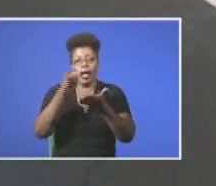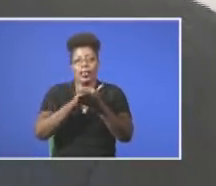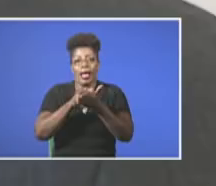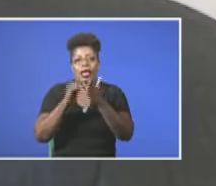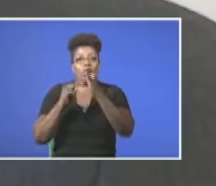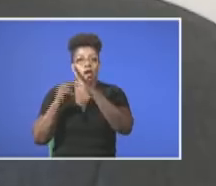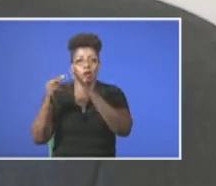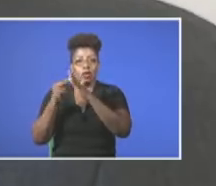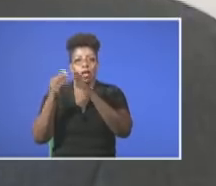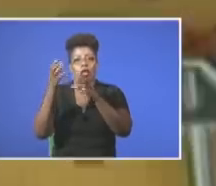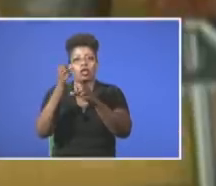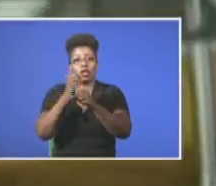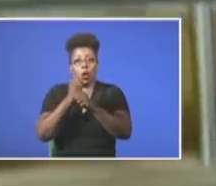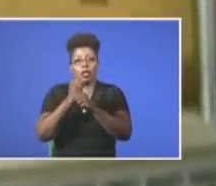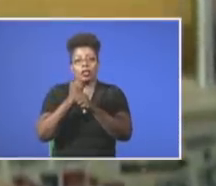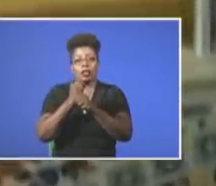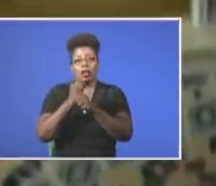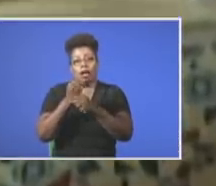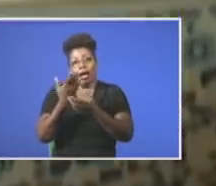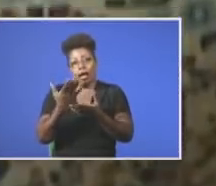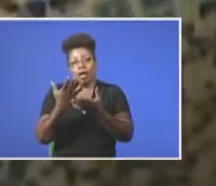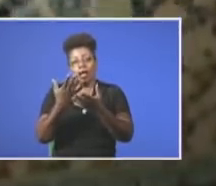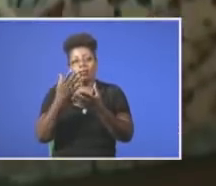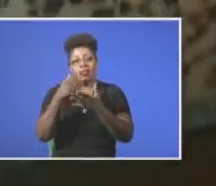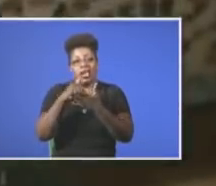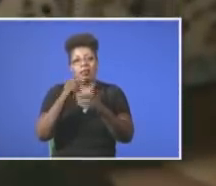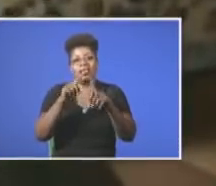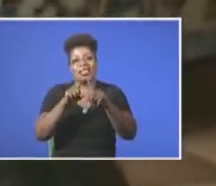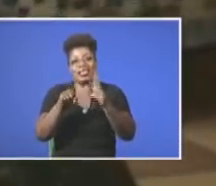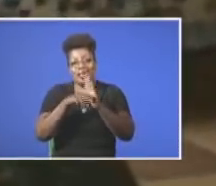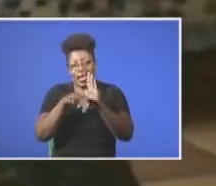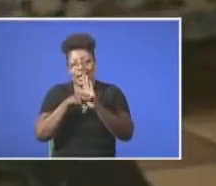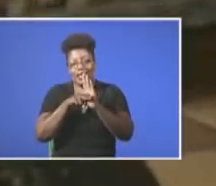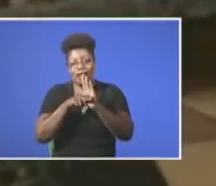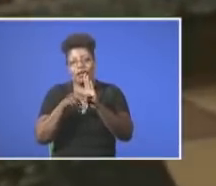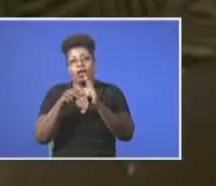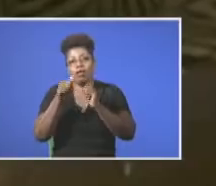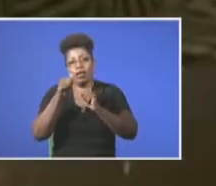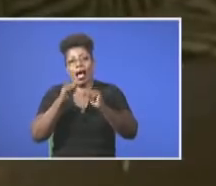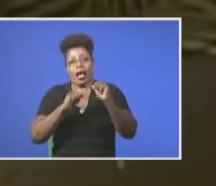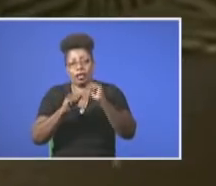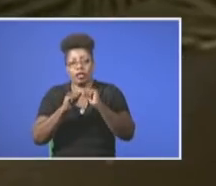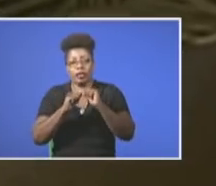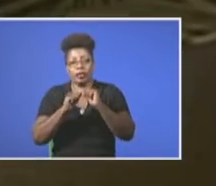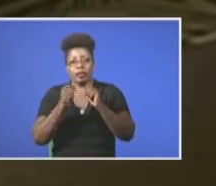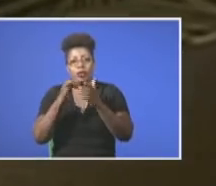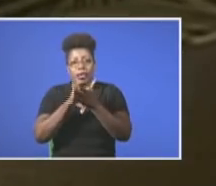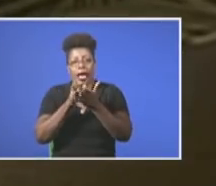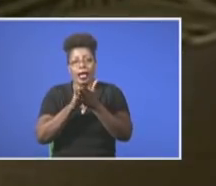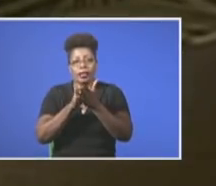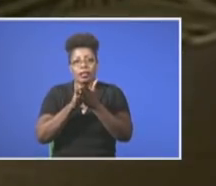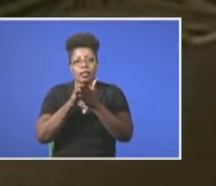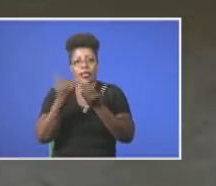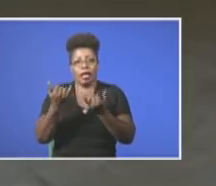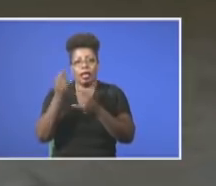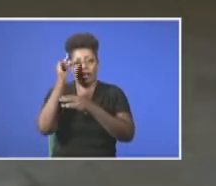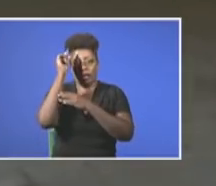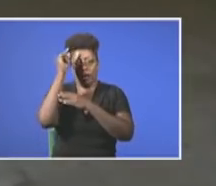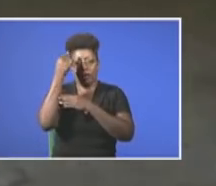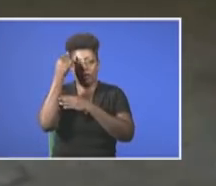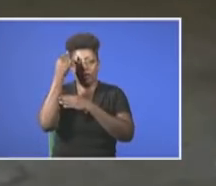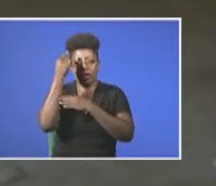received mixed reaction in the court of public opinion. And while government is closer to finalizing its plans, President of the Bahamian